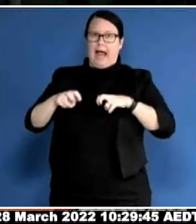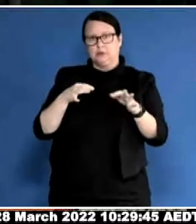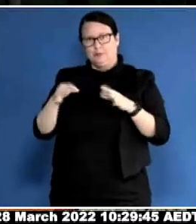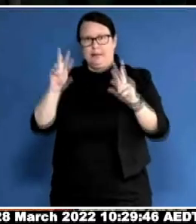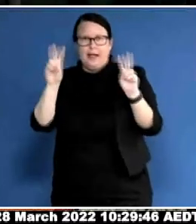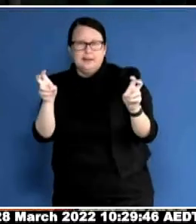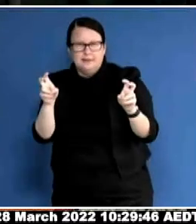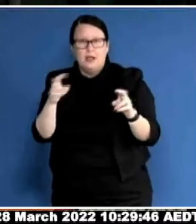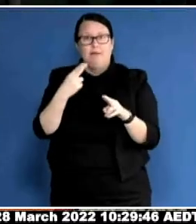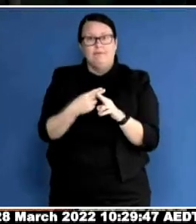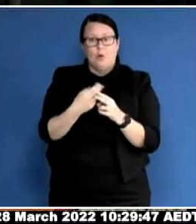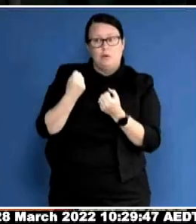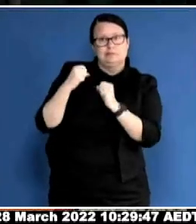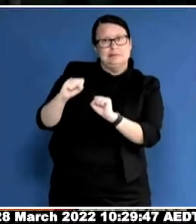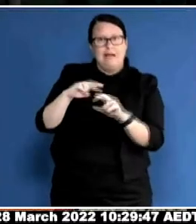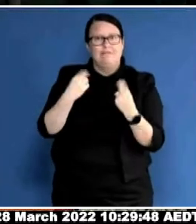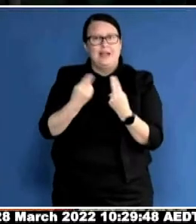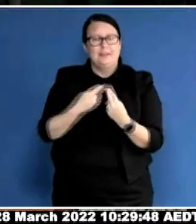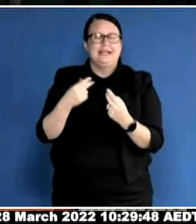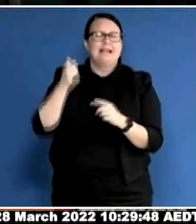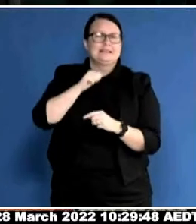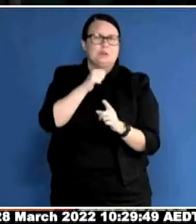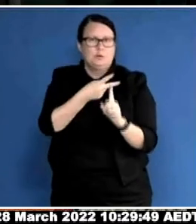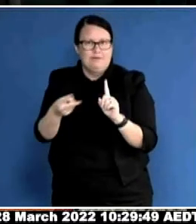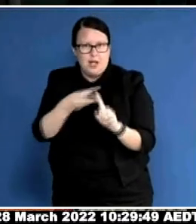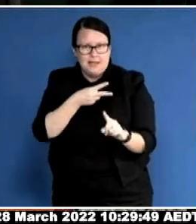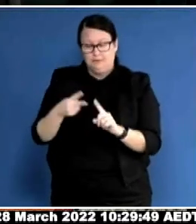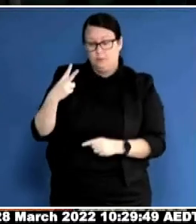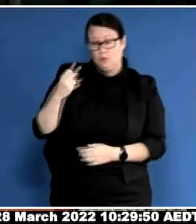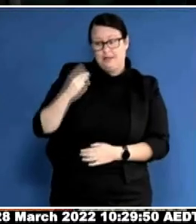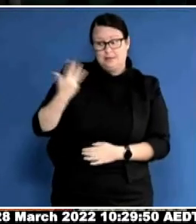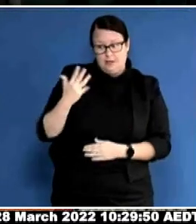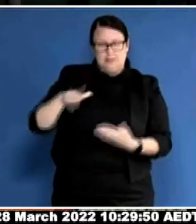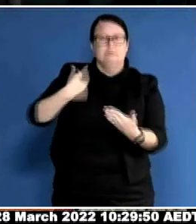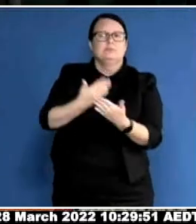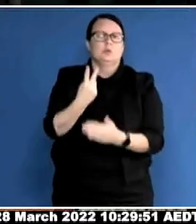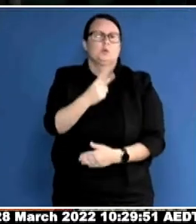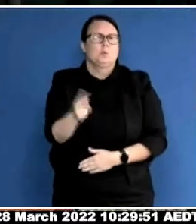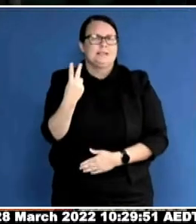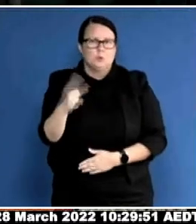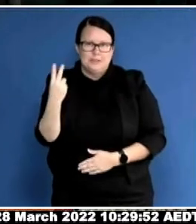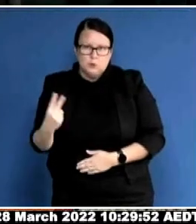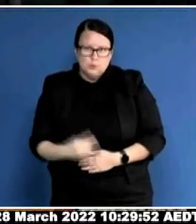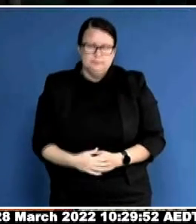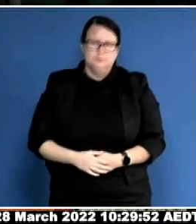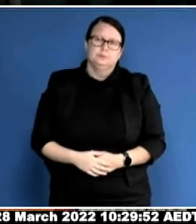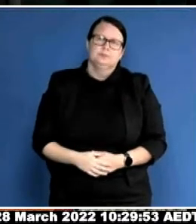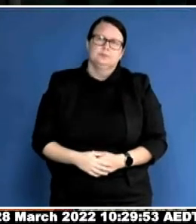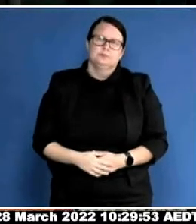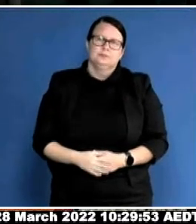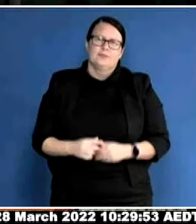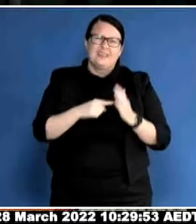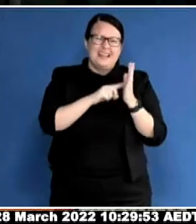and Sexual Violence, 2019 to 2022. And Taking Action, Tasmania's Primary